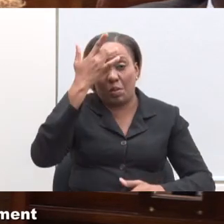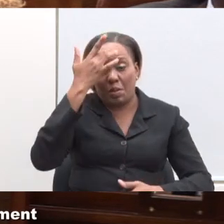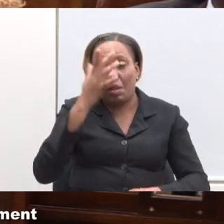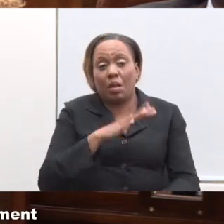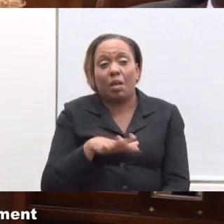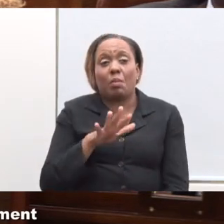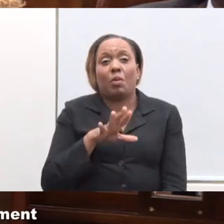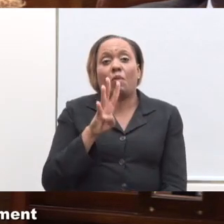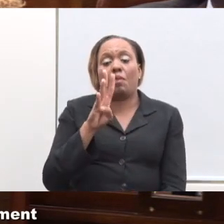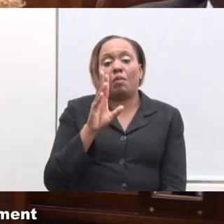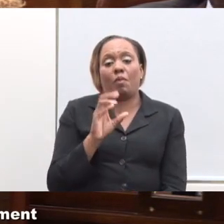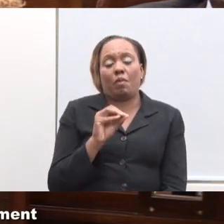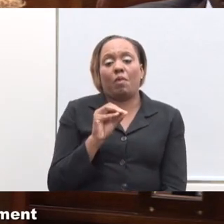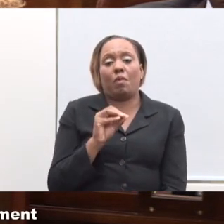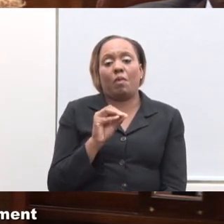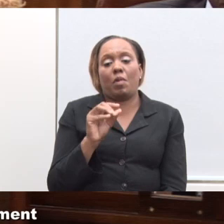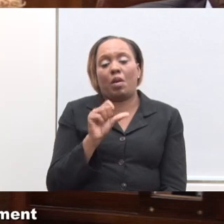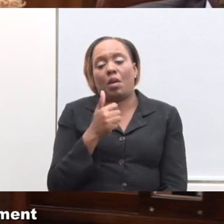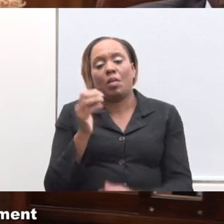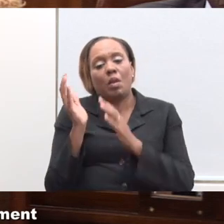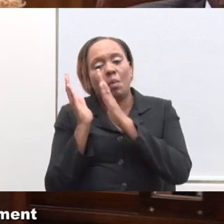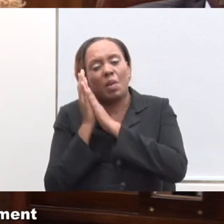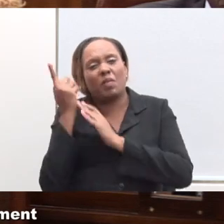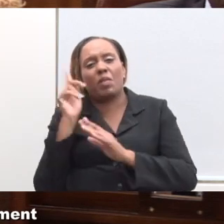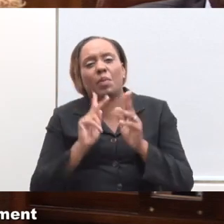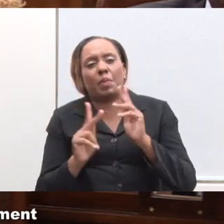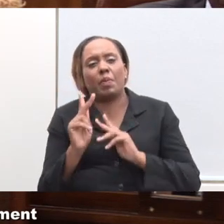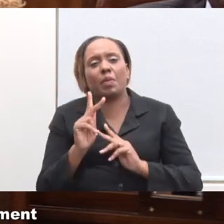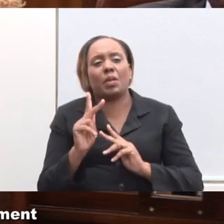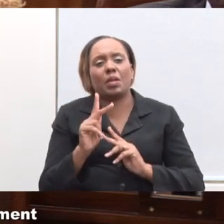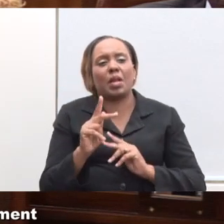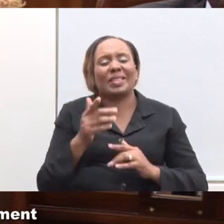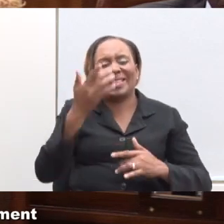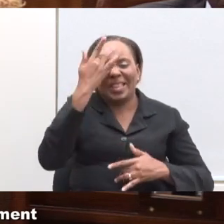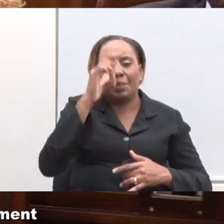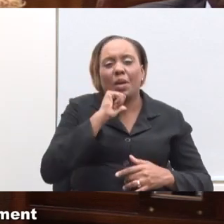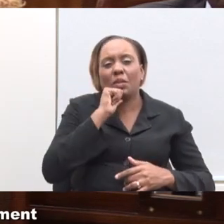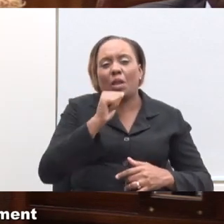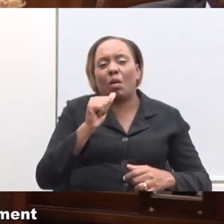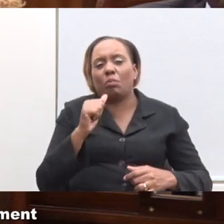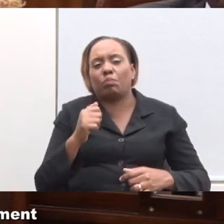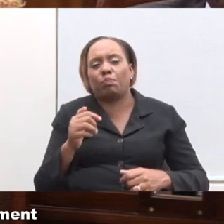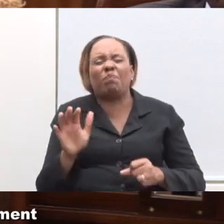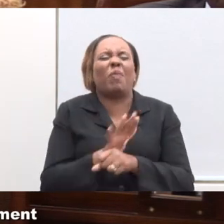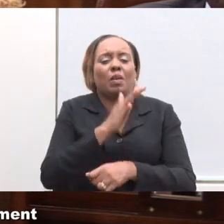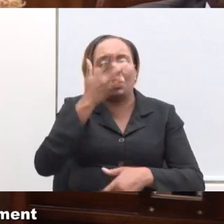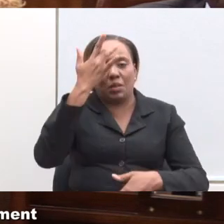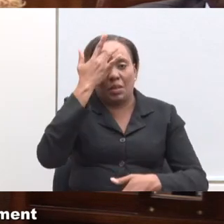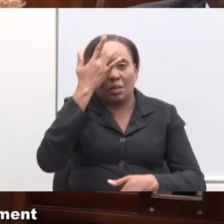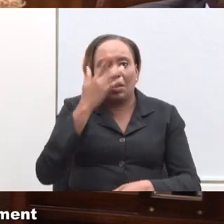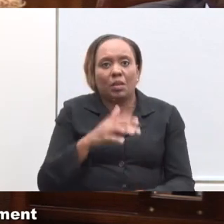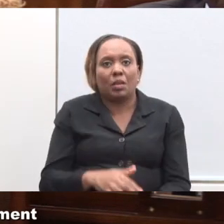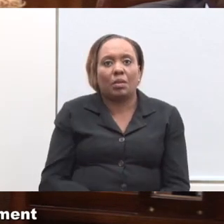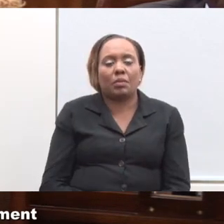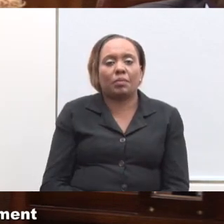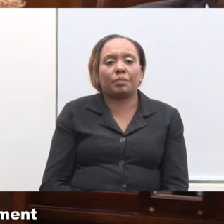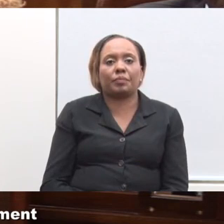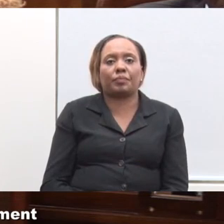40 secondary critical care beds. At Harrison's Point alone, we have 120 quarantine